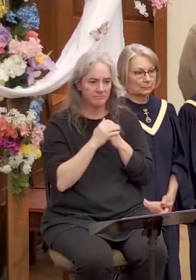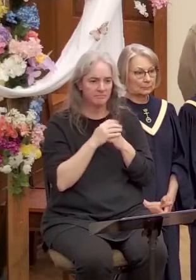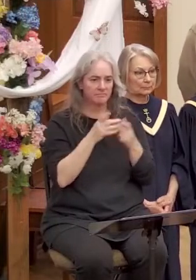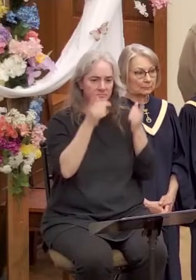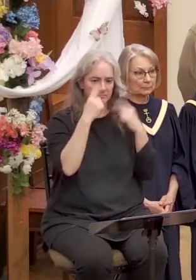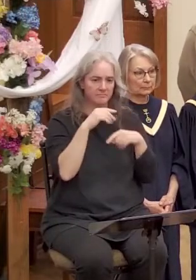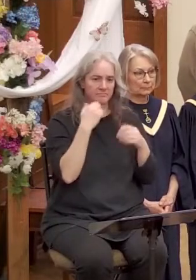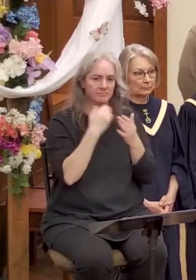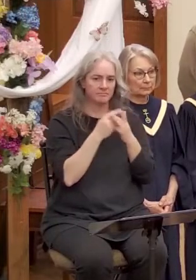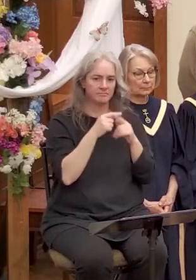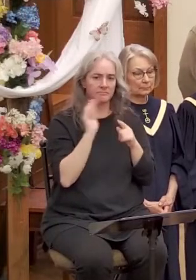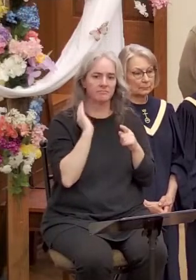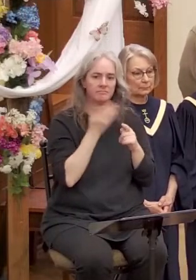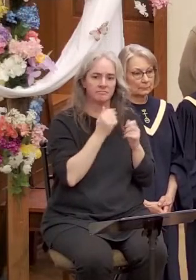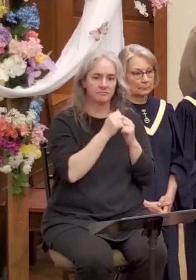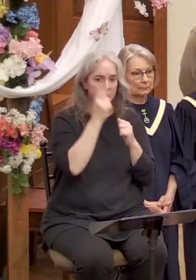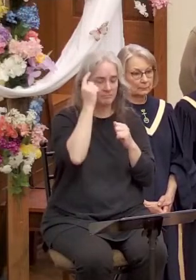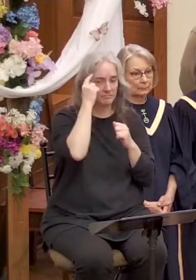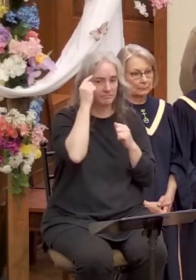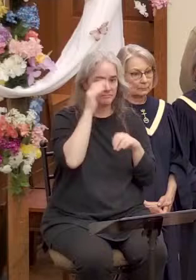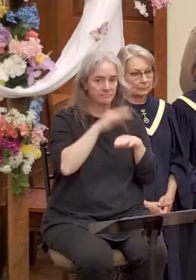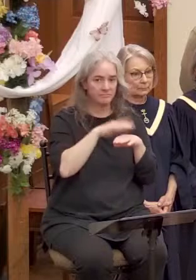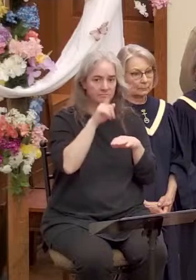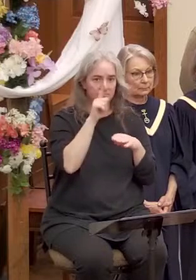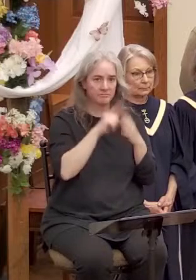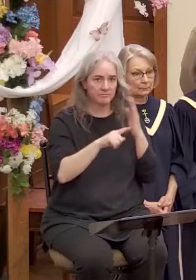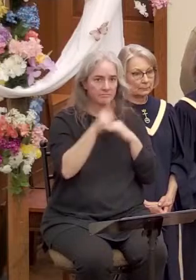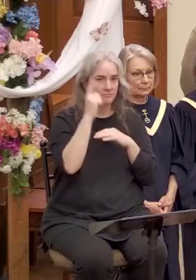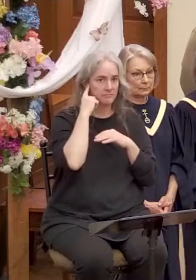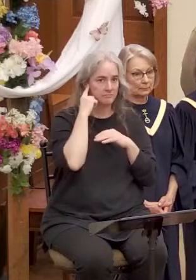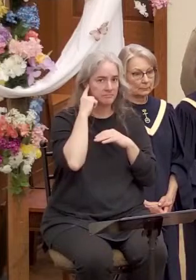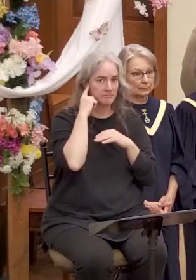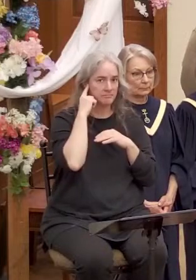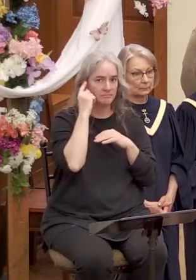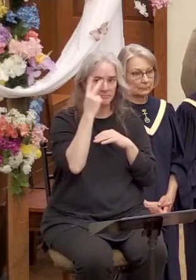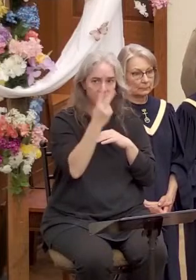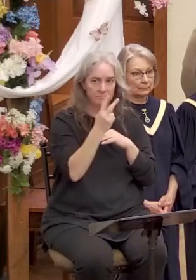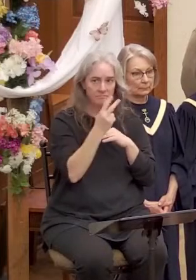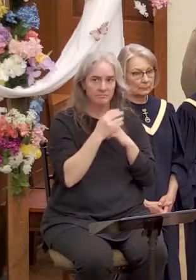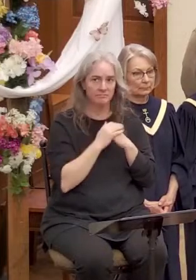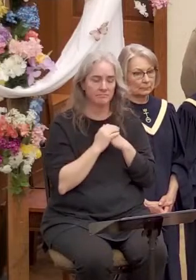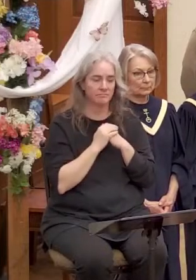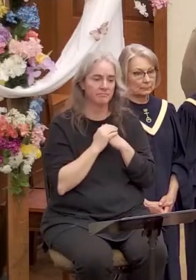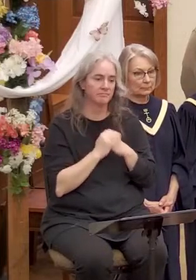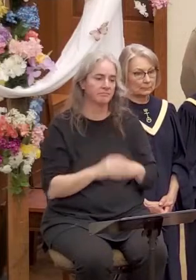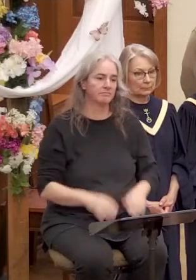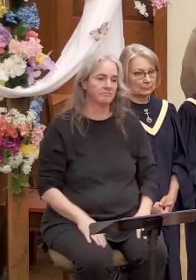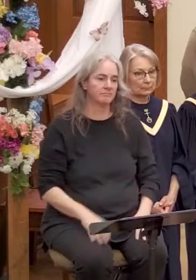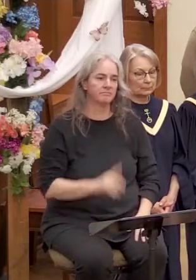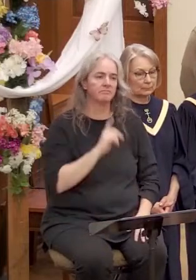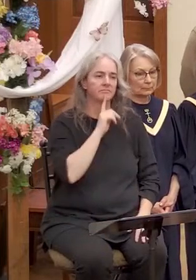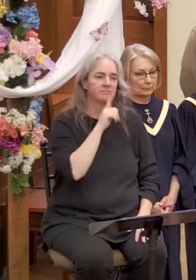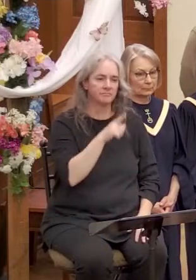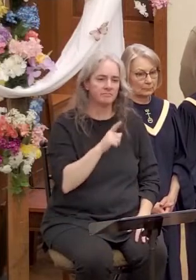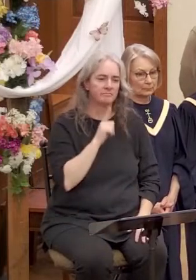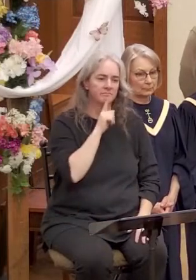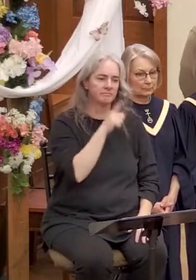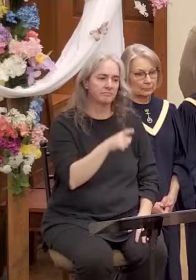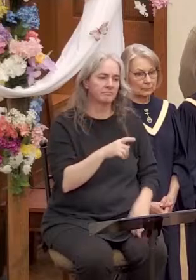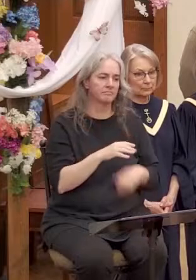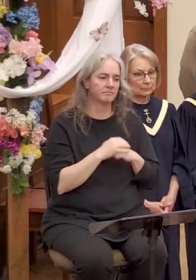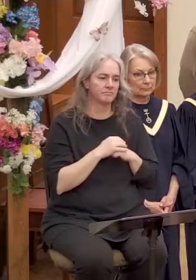come back to us with your thoughts on what you've heard and what you've seen. We're really,